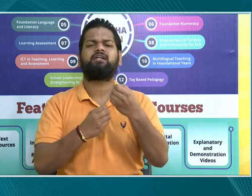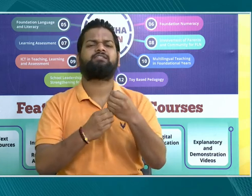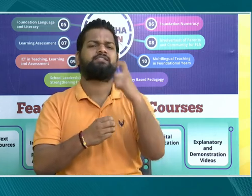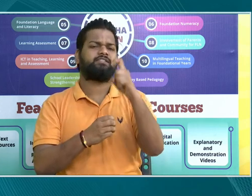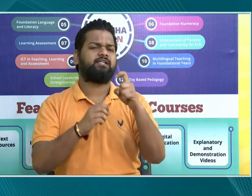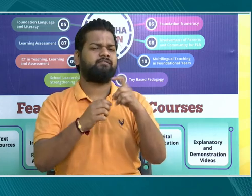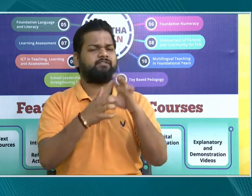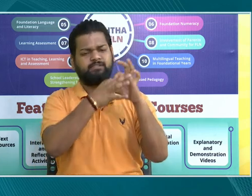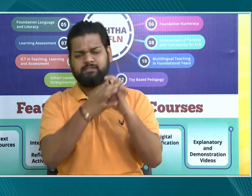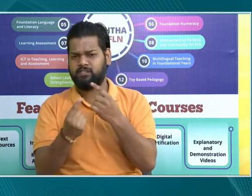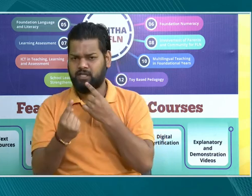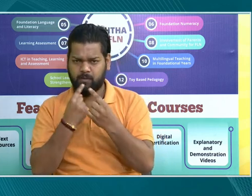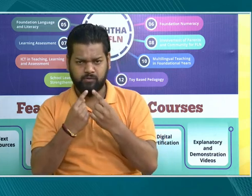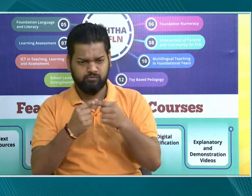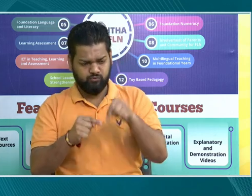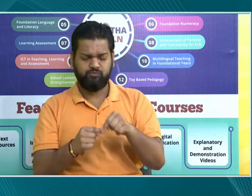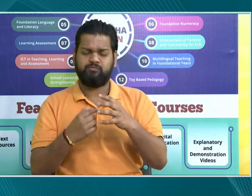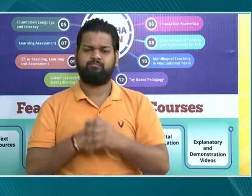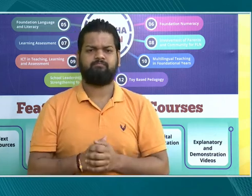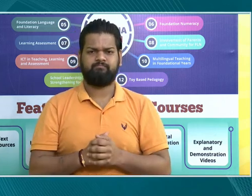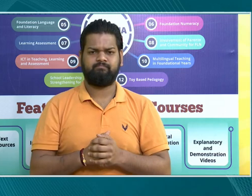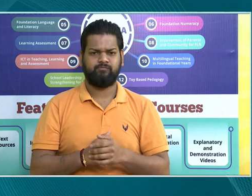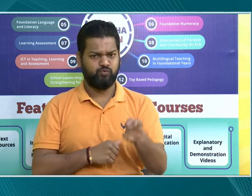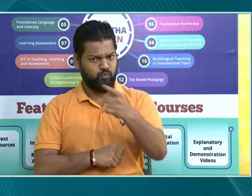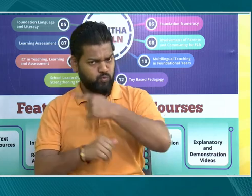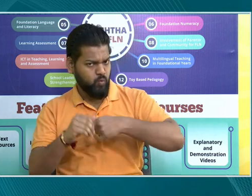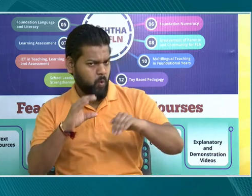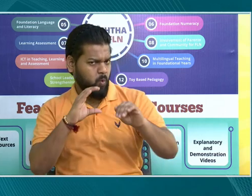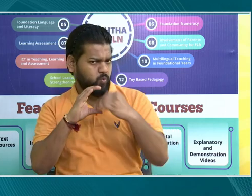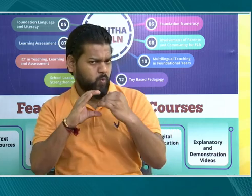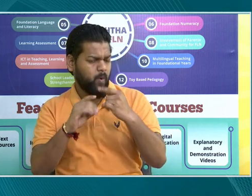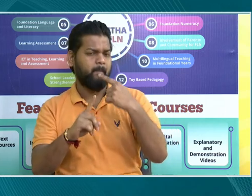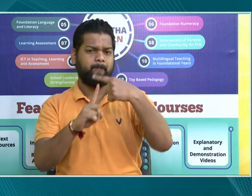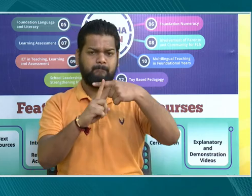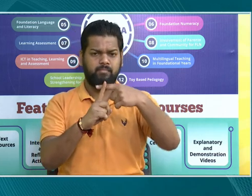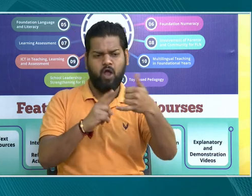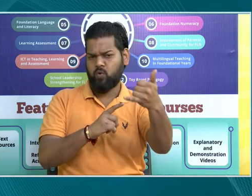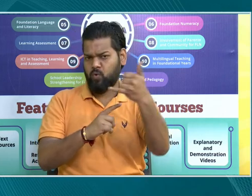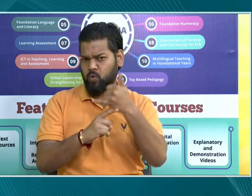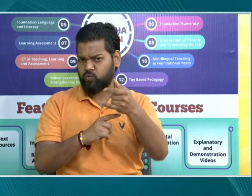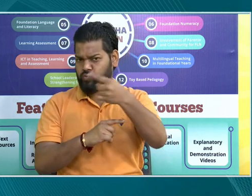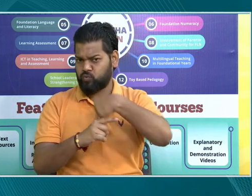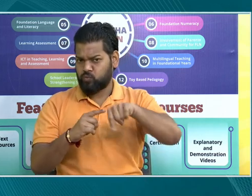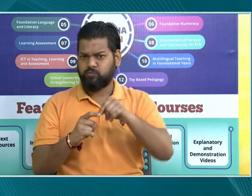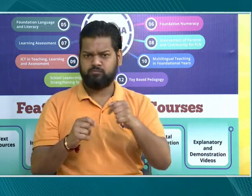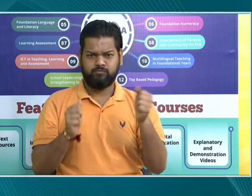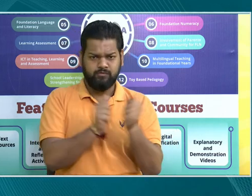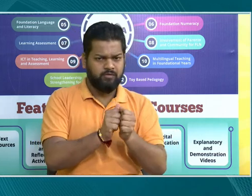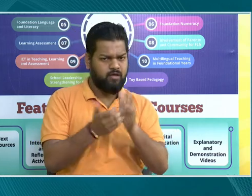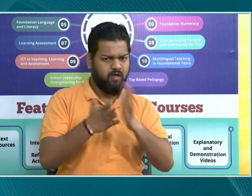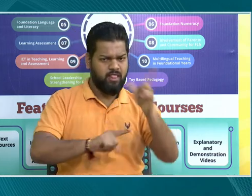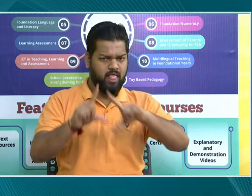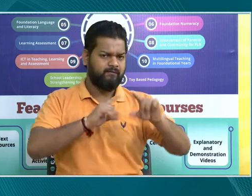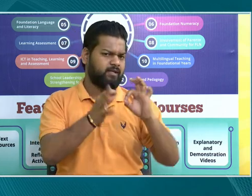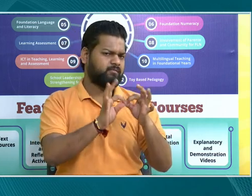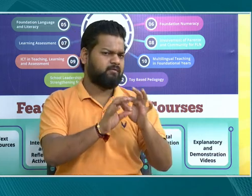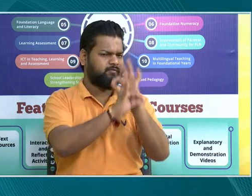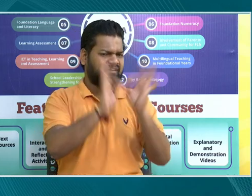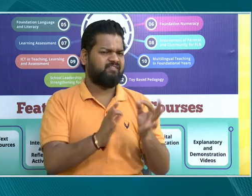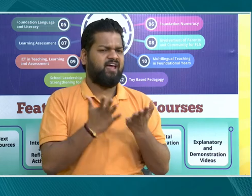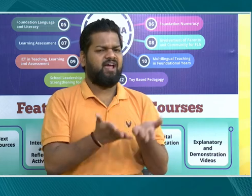of Vita Wonk. And like I said, you can contact us, and on your screens, you can see a sign language interpreter as well.